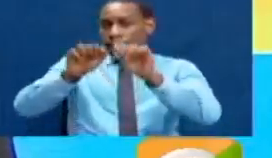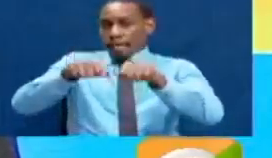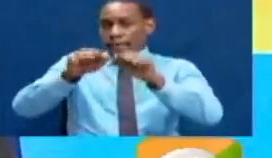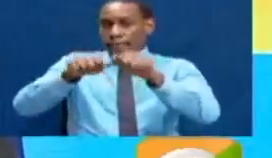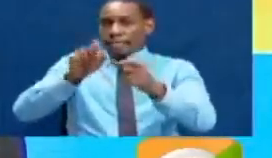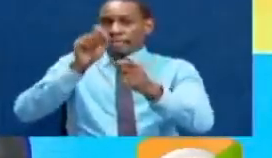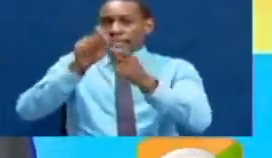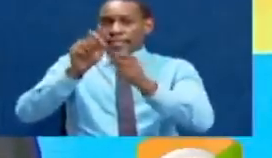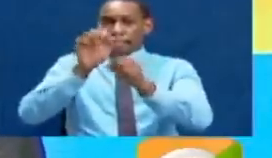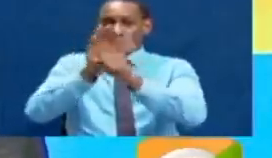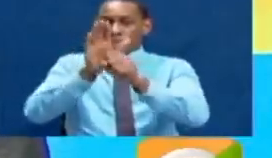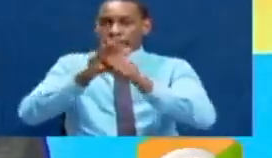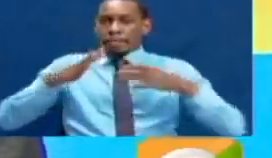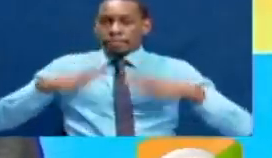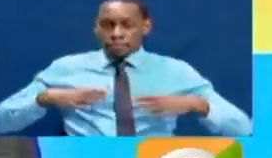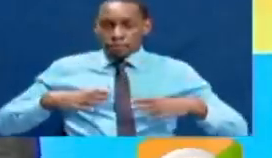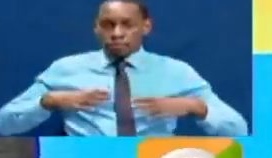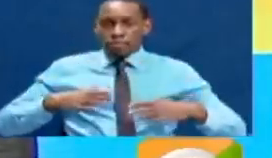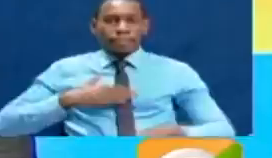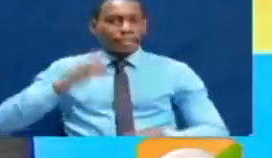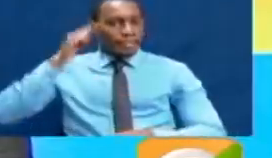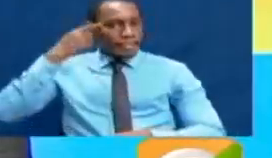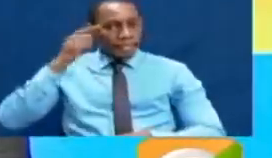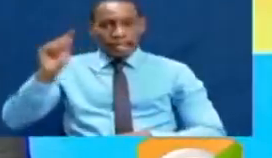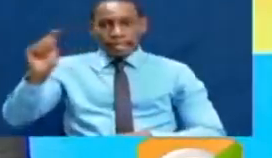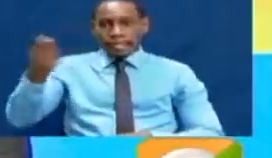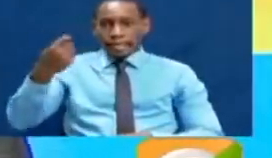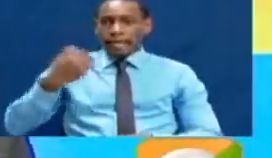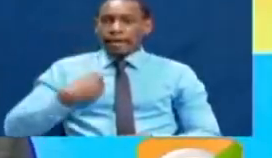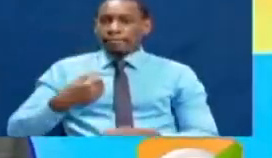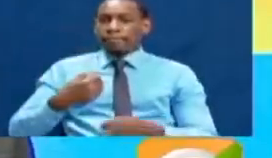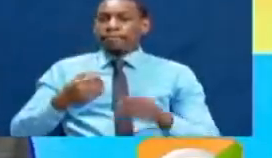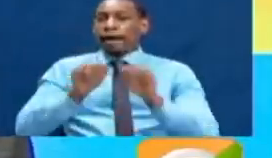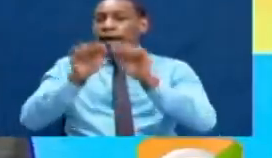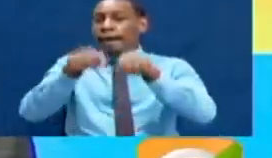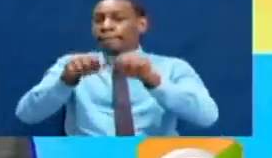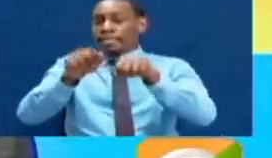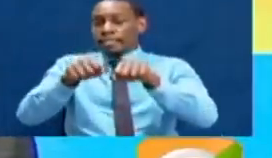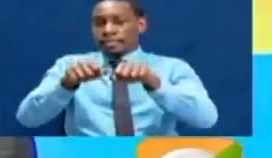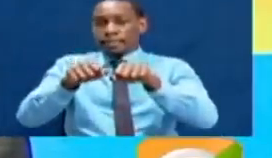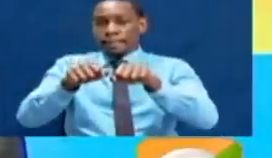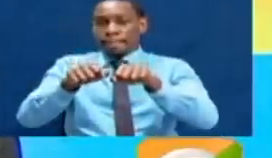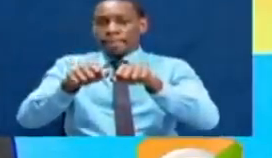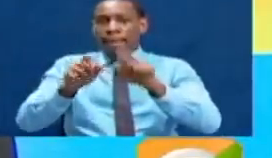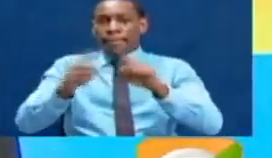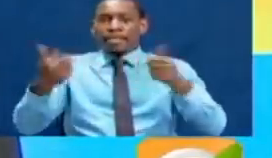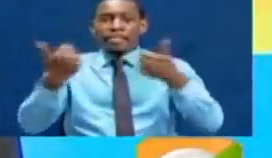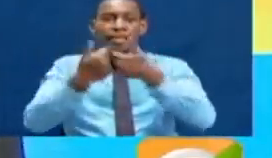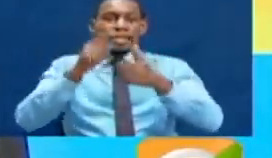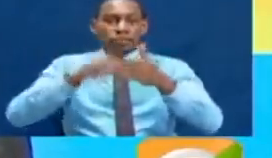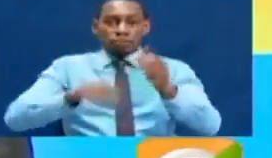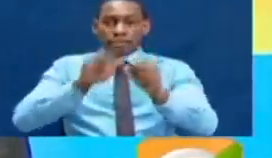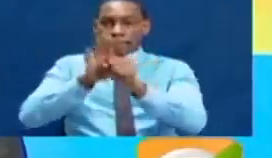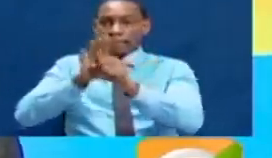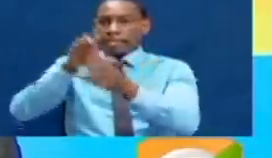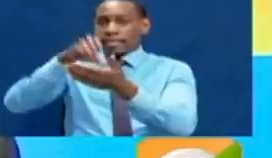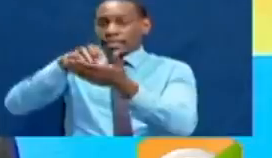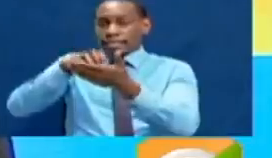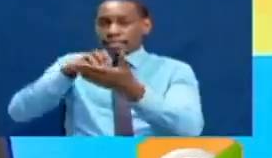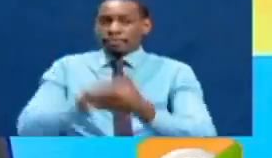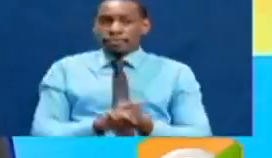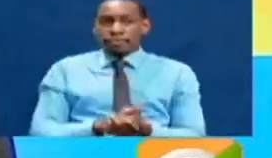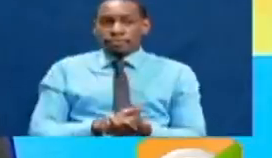to test the larger numbers, I think the country has that ability. What constrains us in most cases